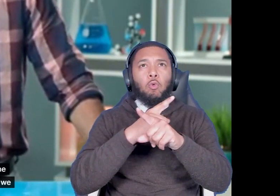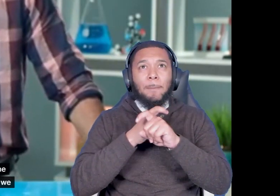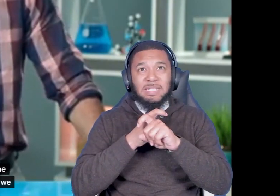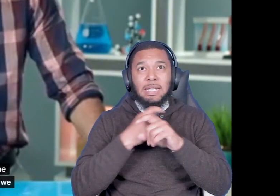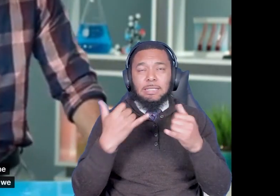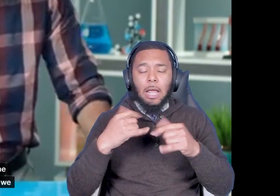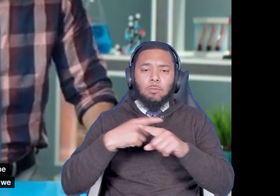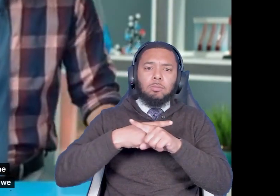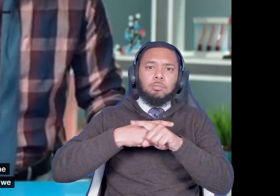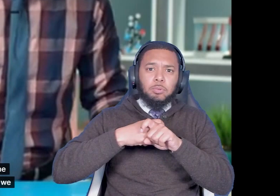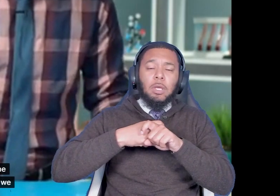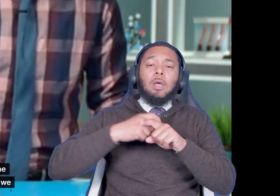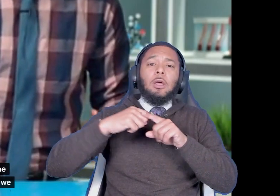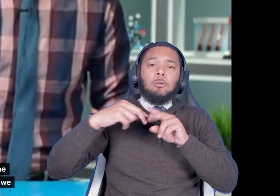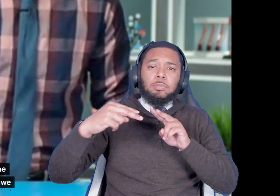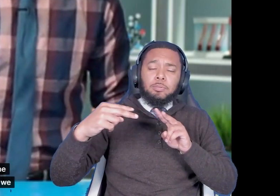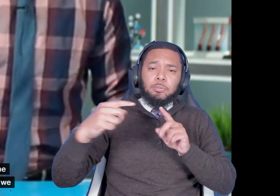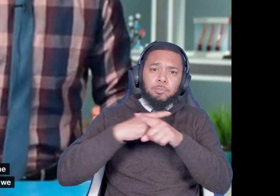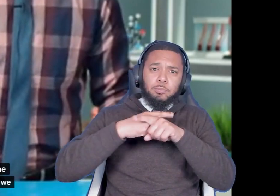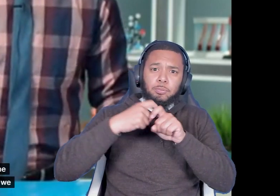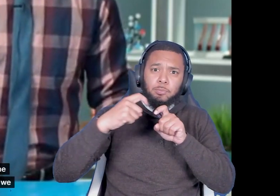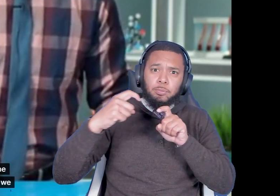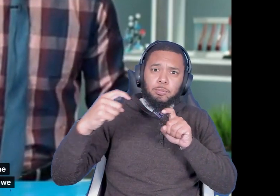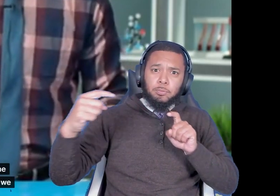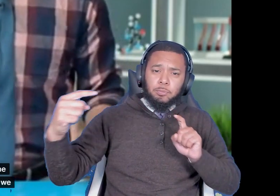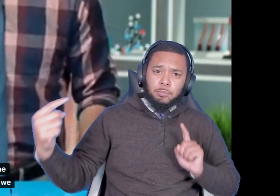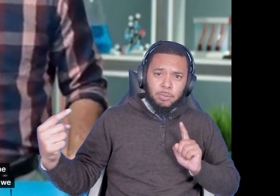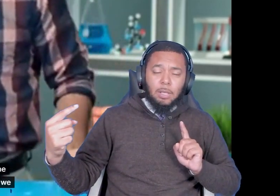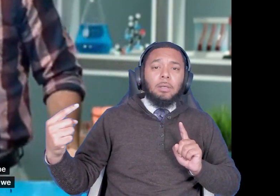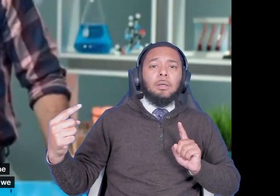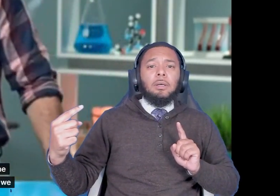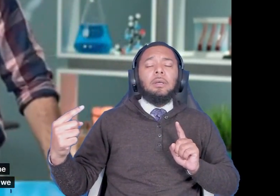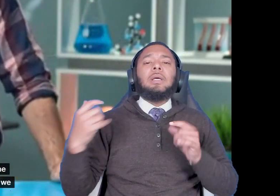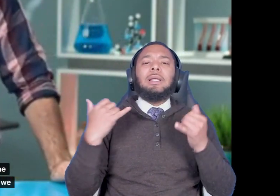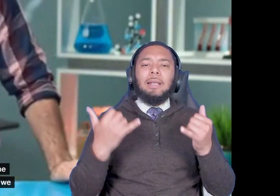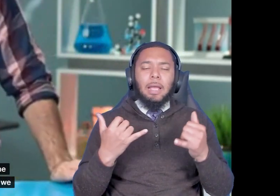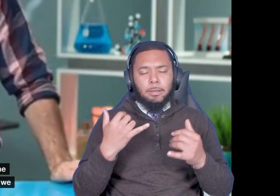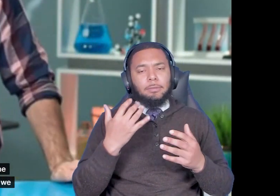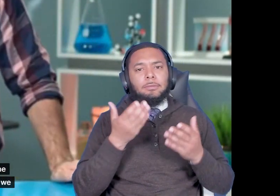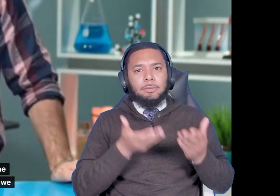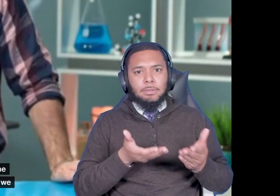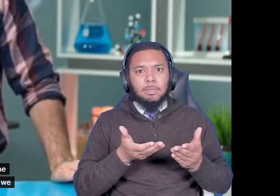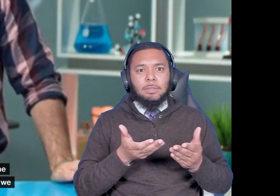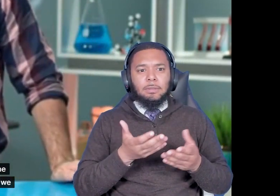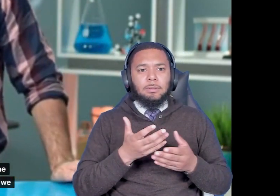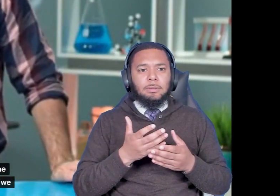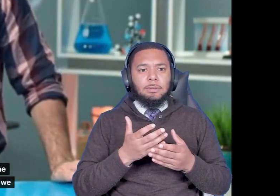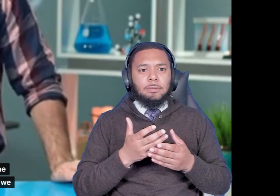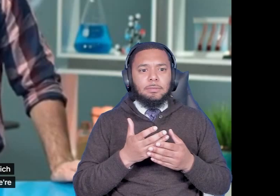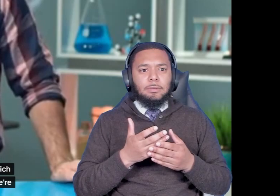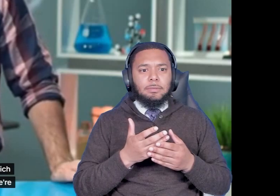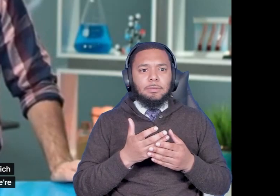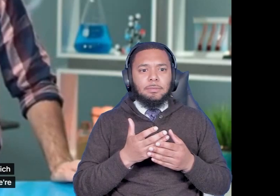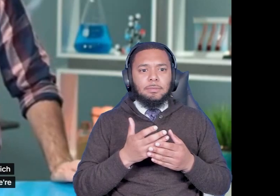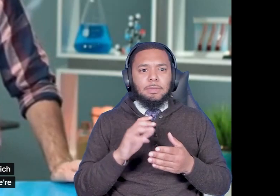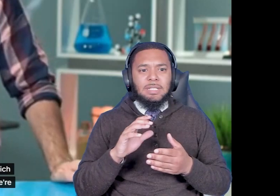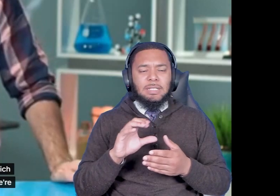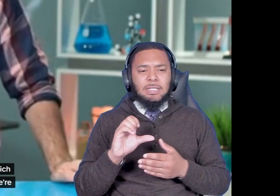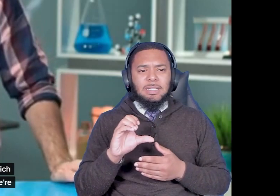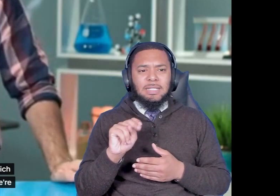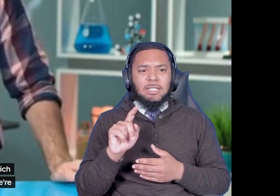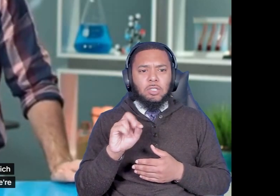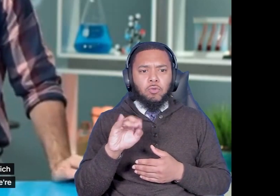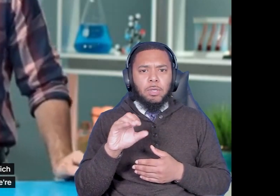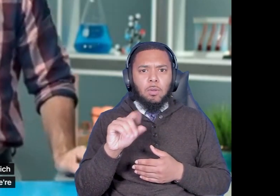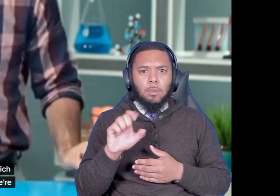opposite ends until they reach the centrioles. Once that is completed, we enter the